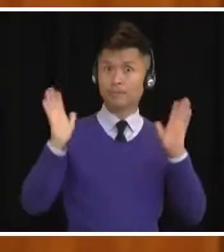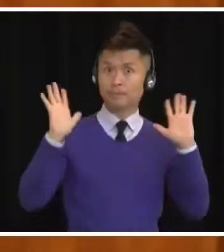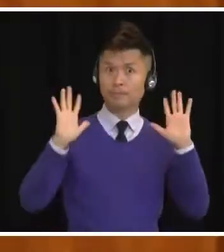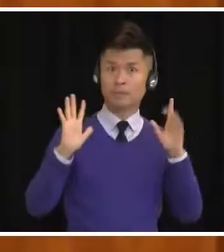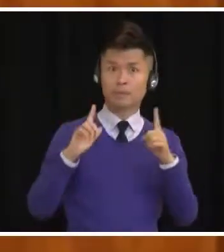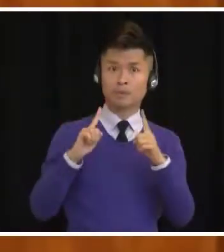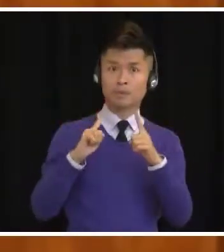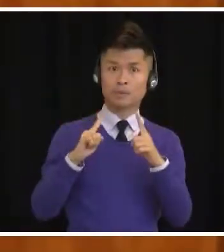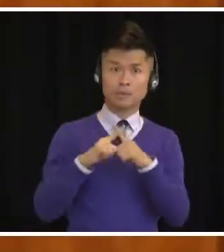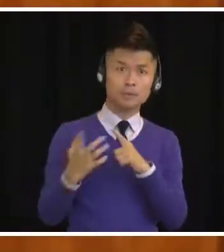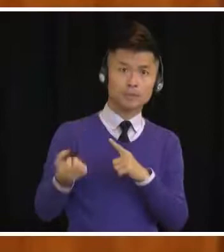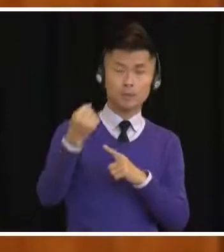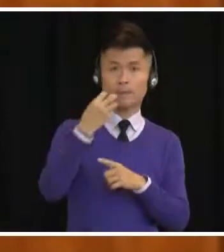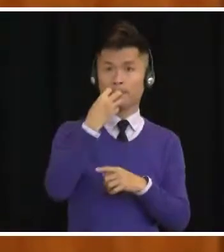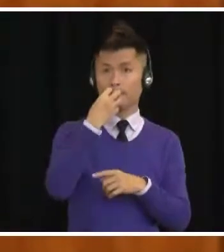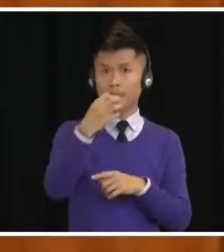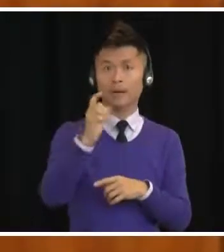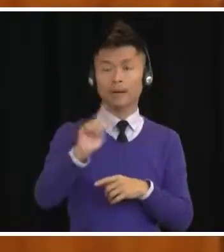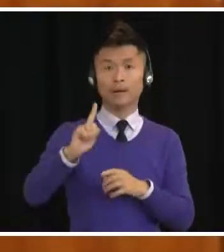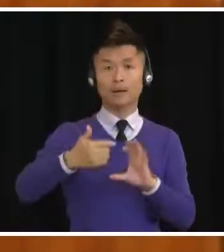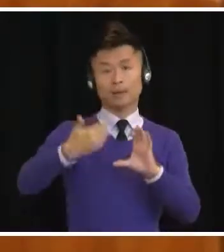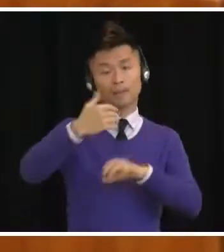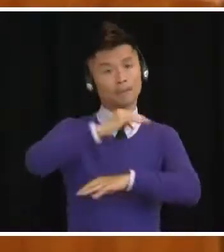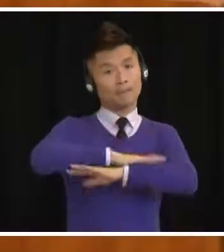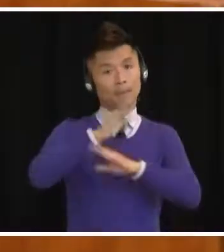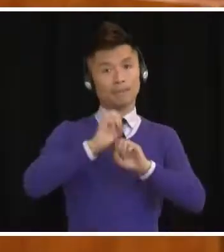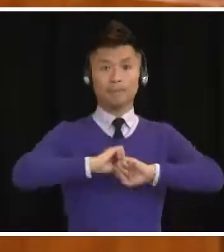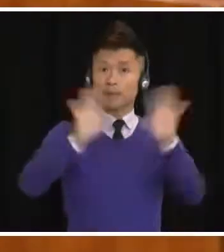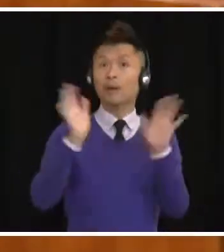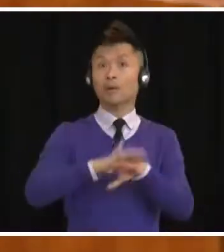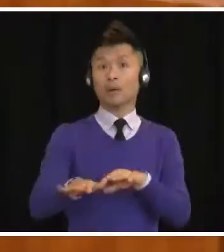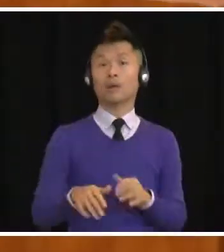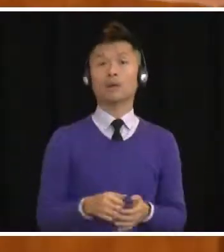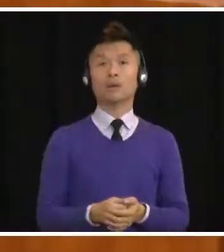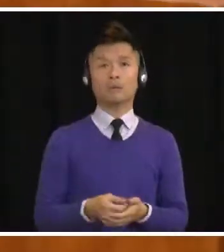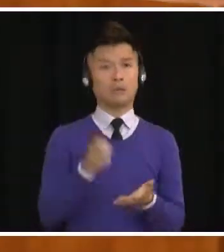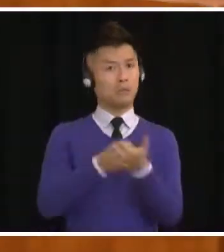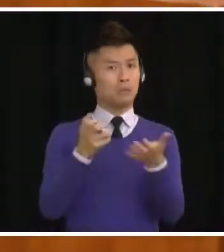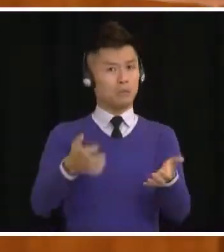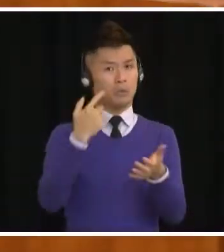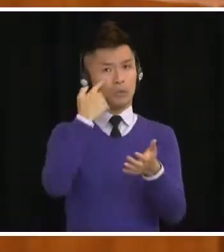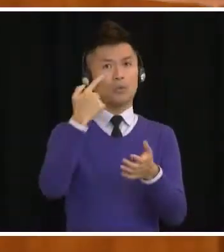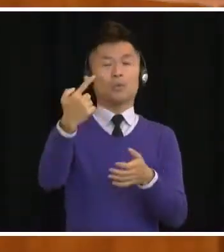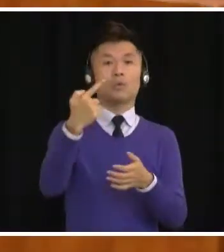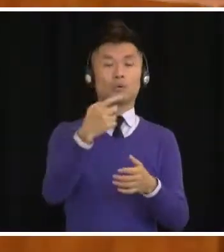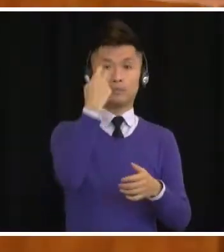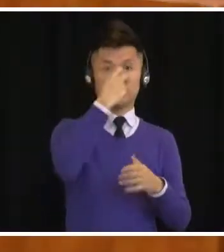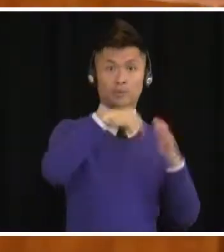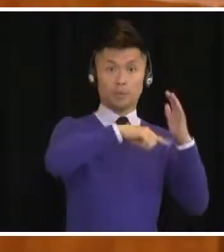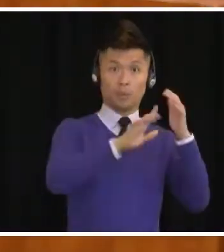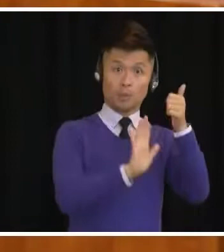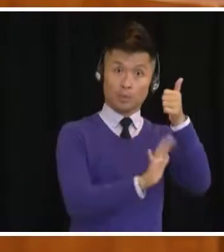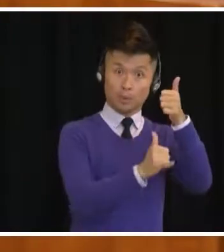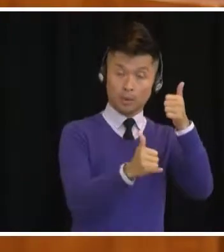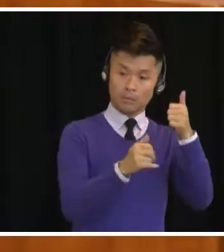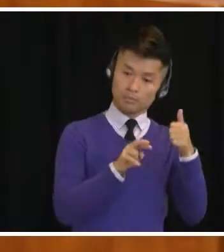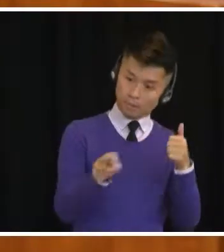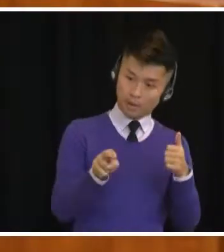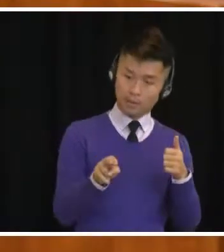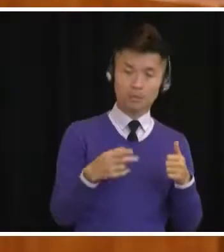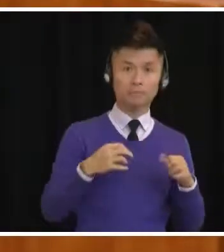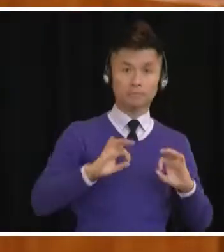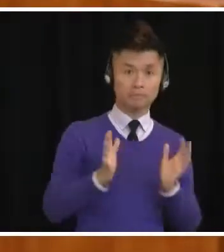significant violations of human rights or children's rights, we at the control